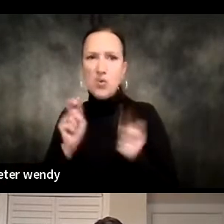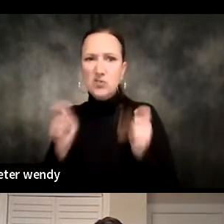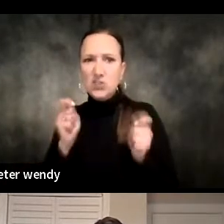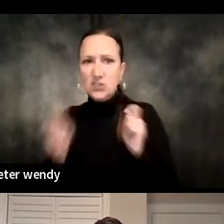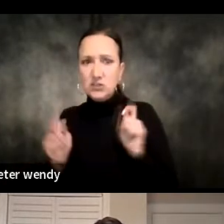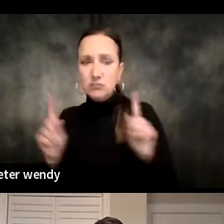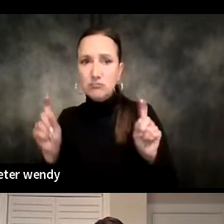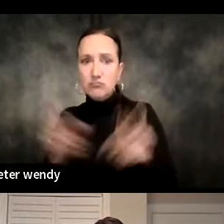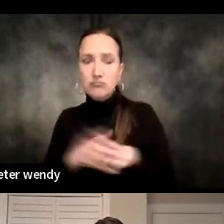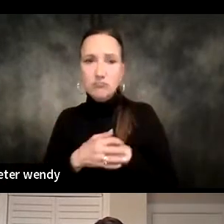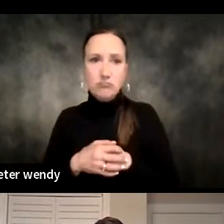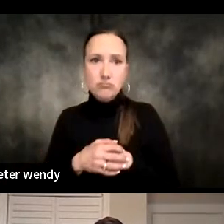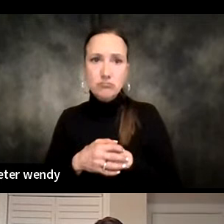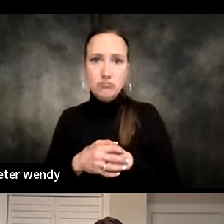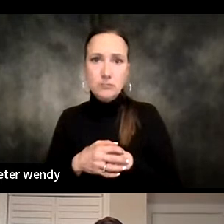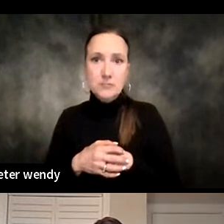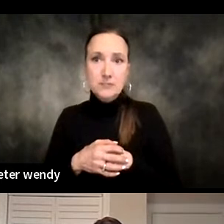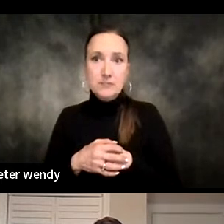agenda?